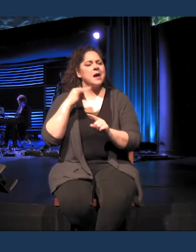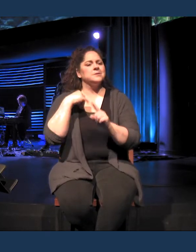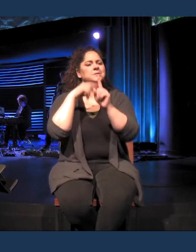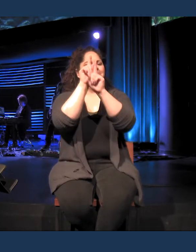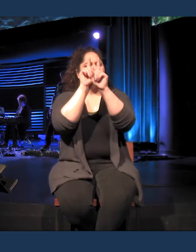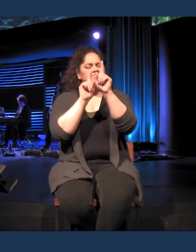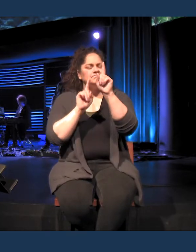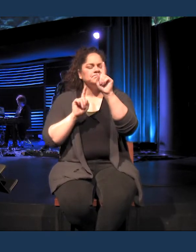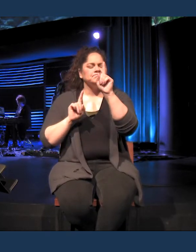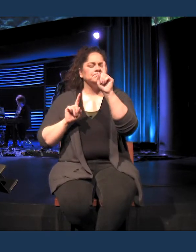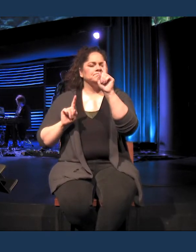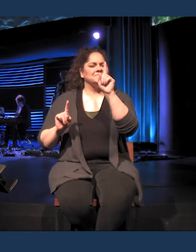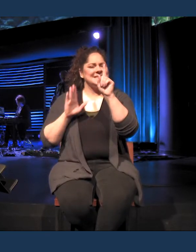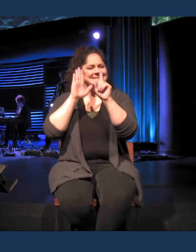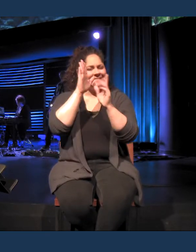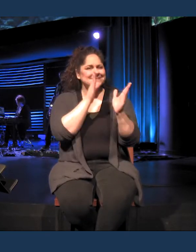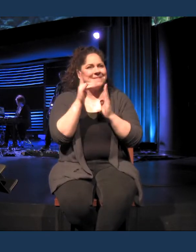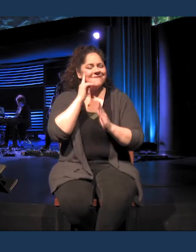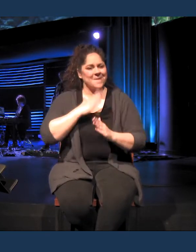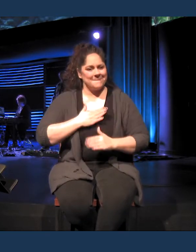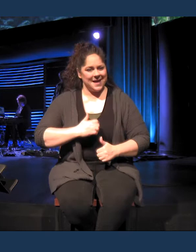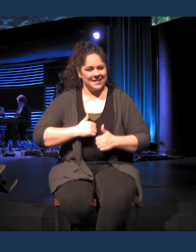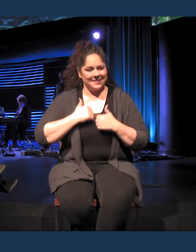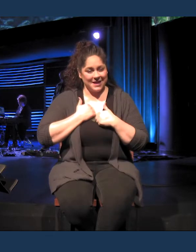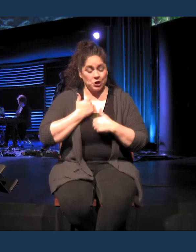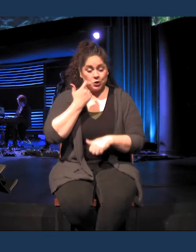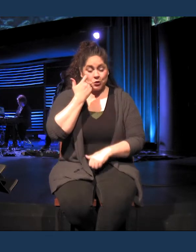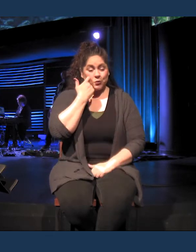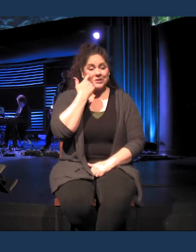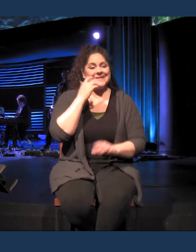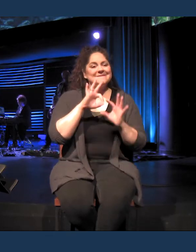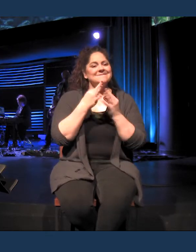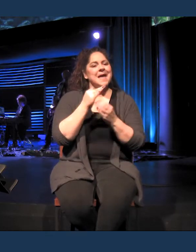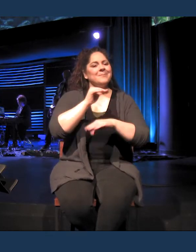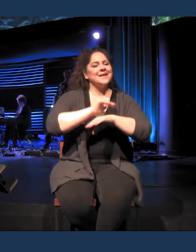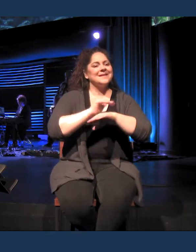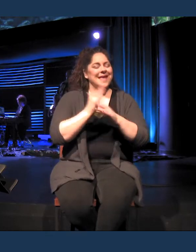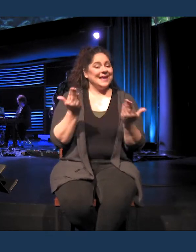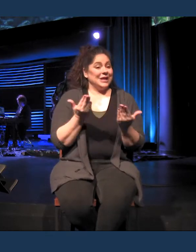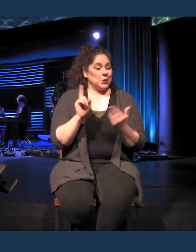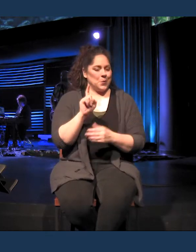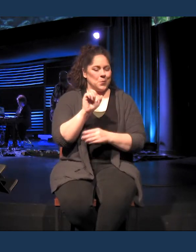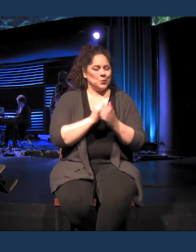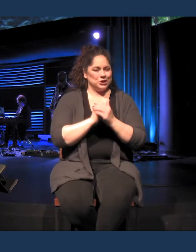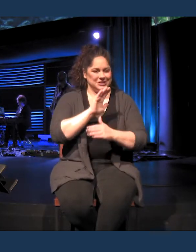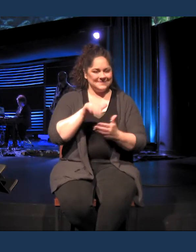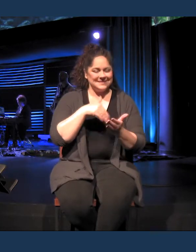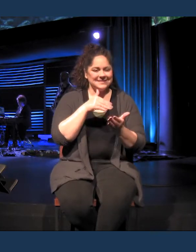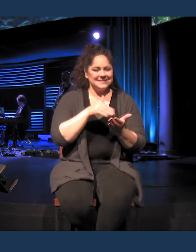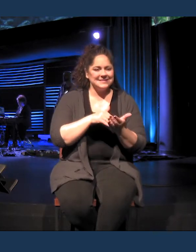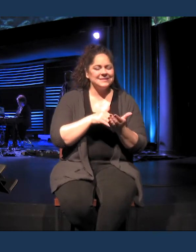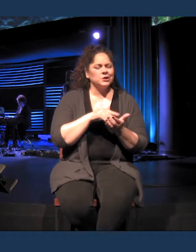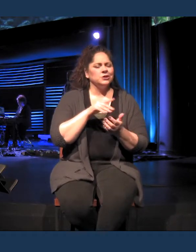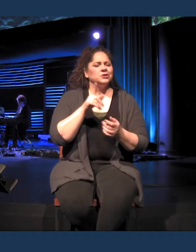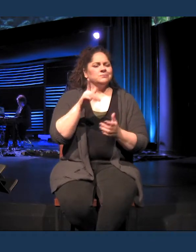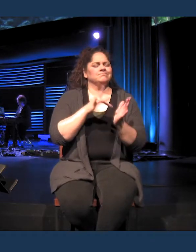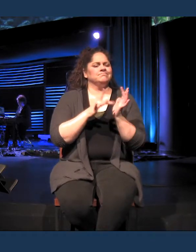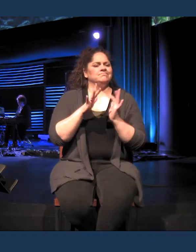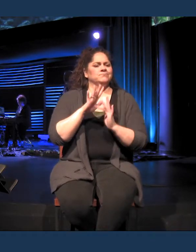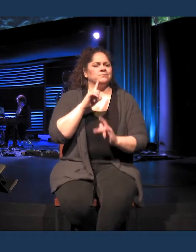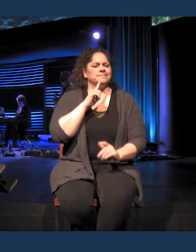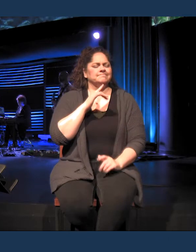and his purpose for my life. Recently, during a family night at worship center, God tugged at my heart and reminded me of